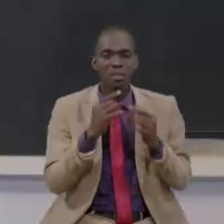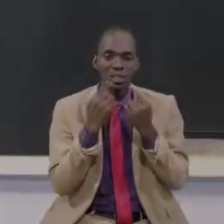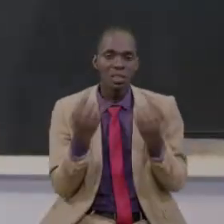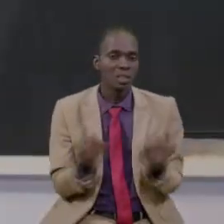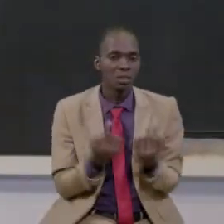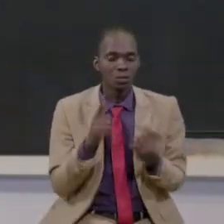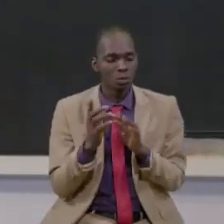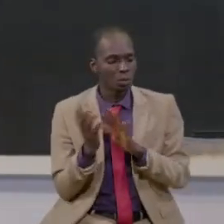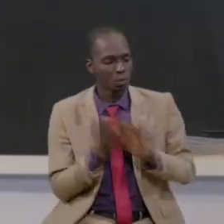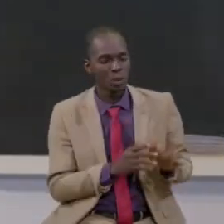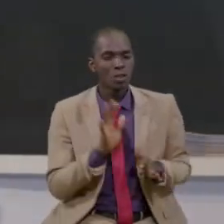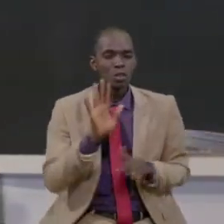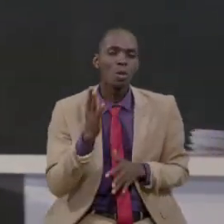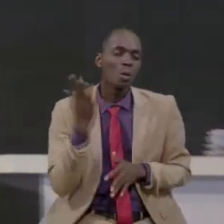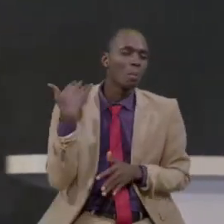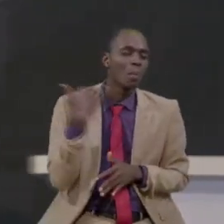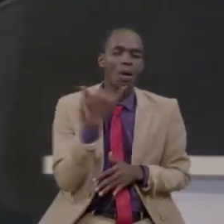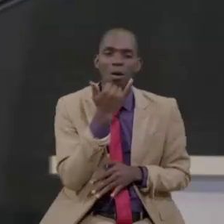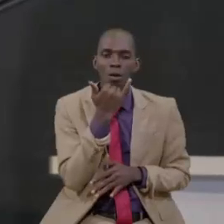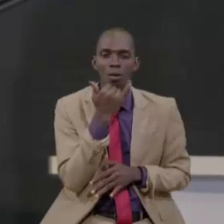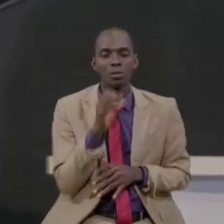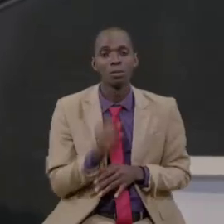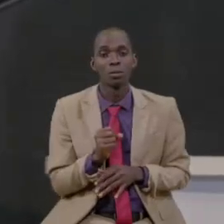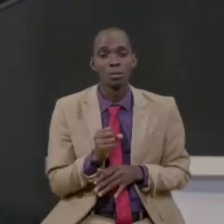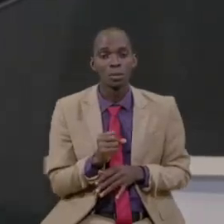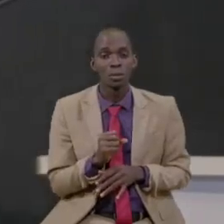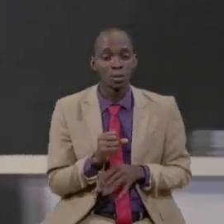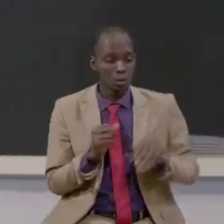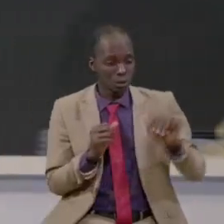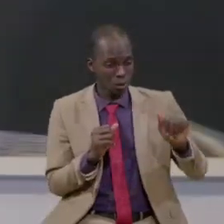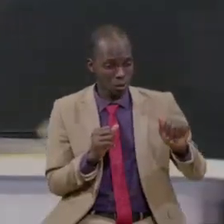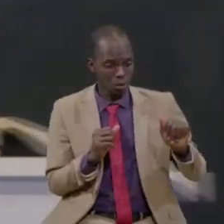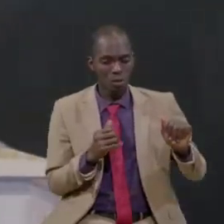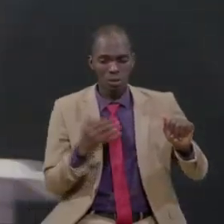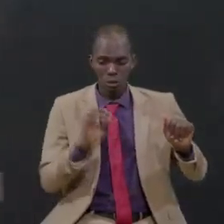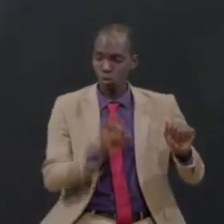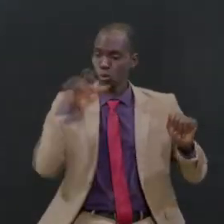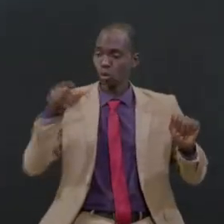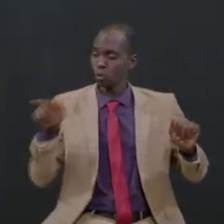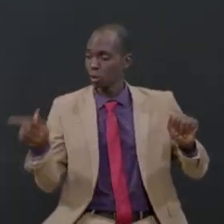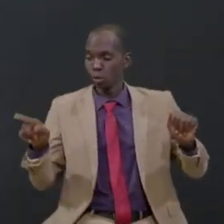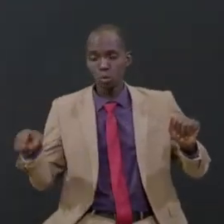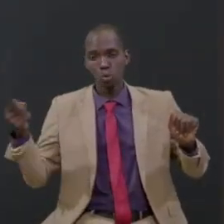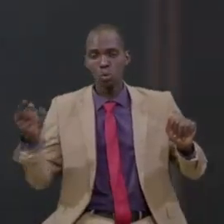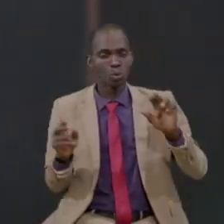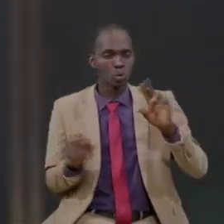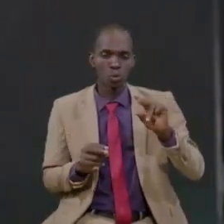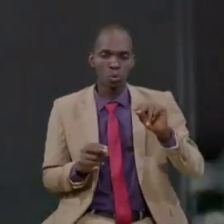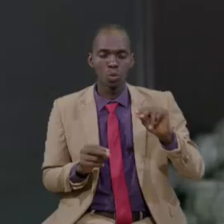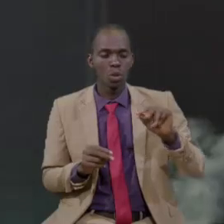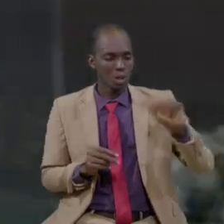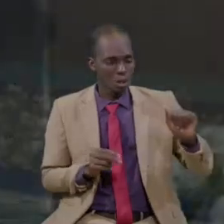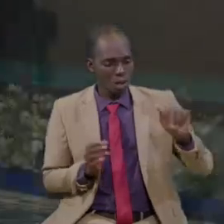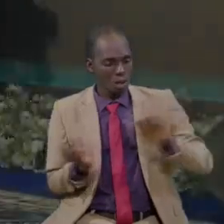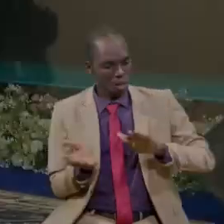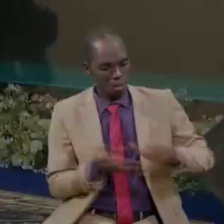And now, don't go yet. Abandon and accept the Lord as your personal savior. B